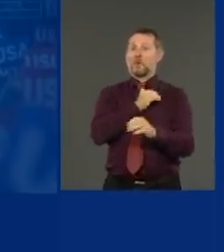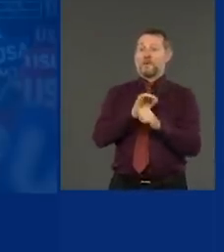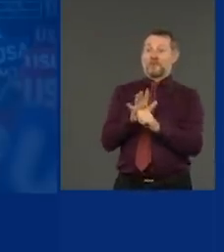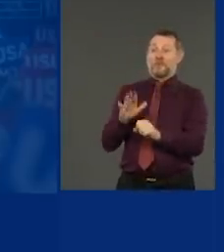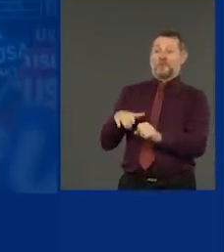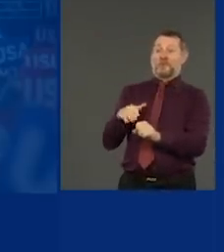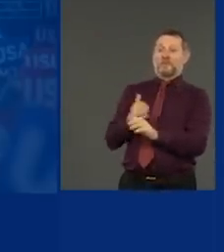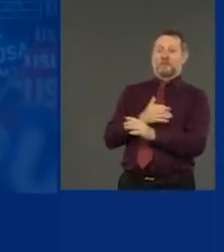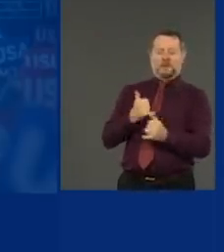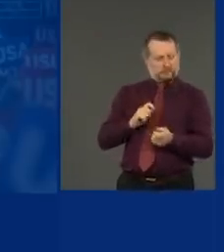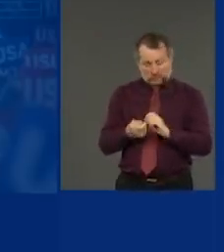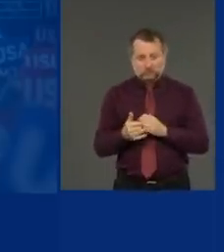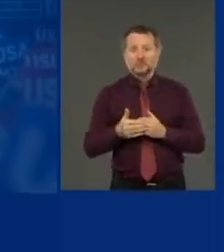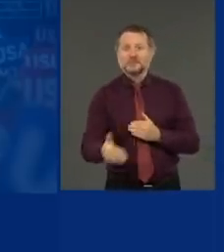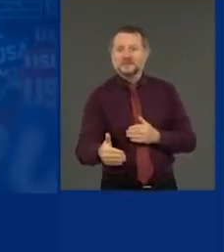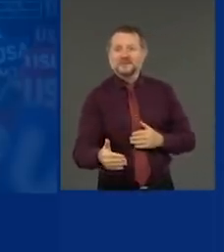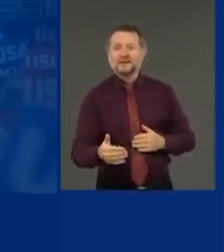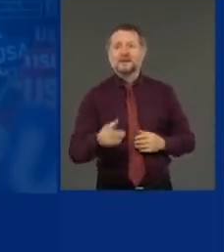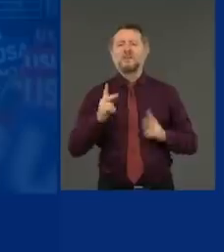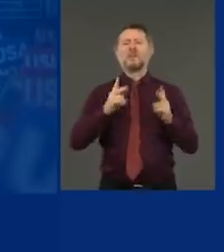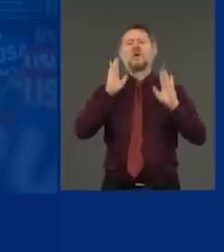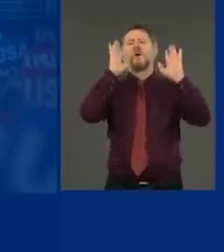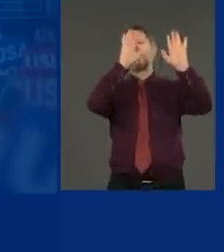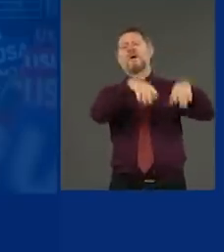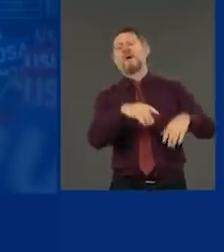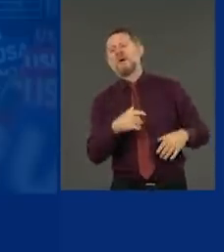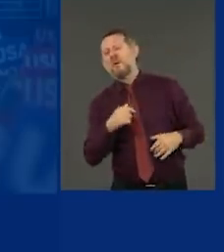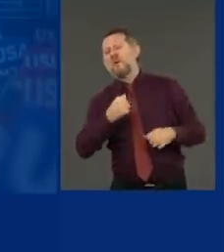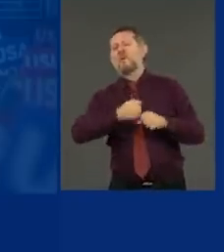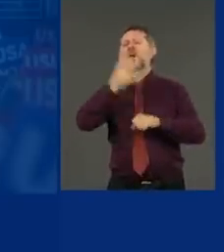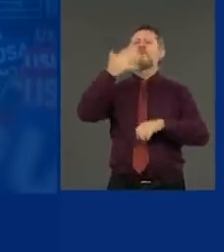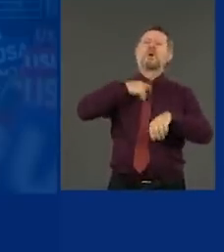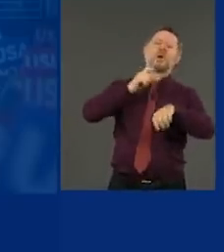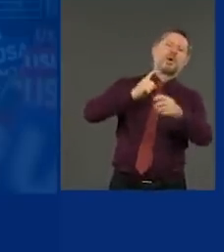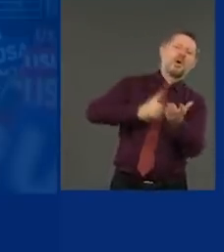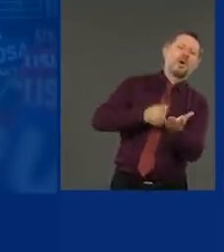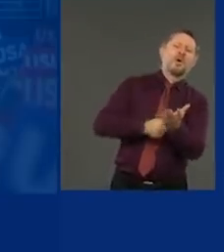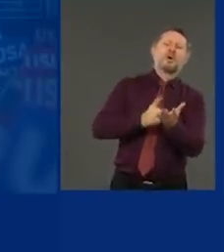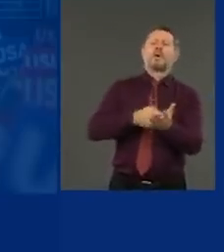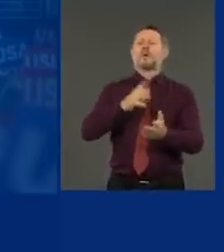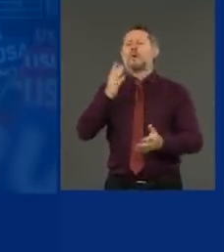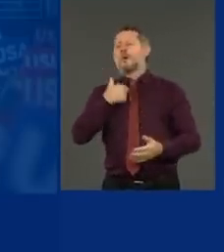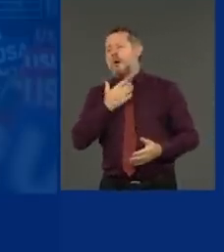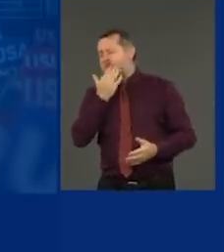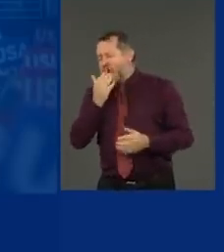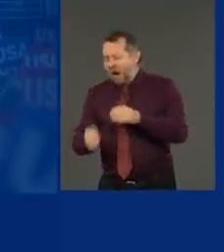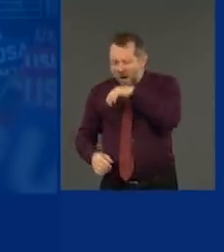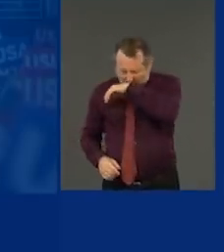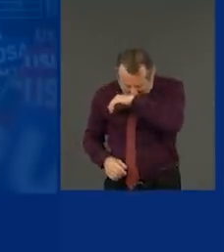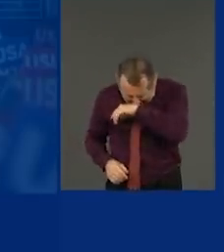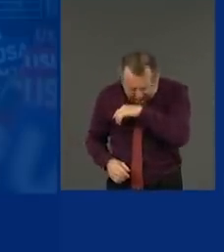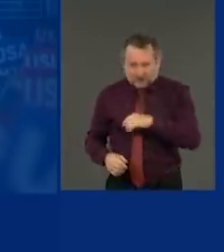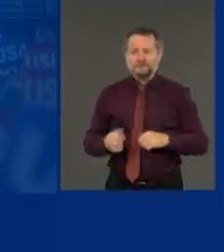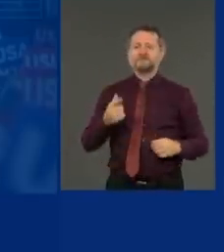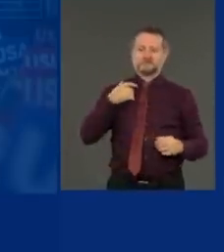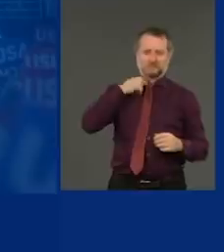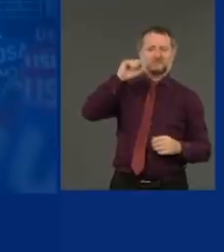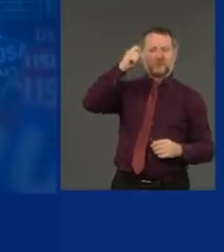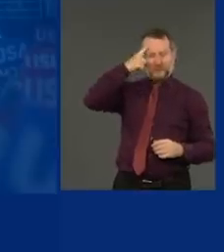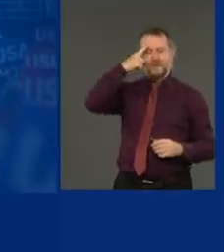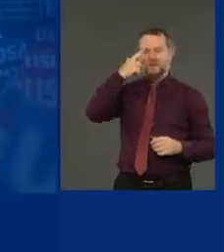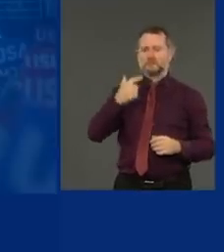It was a waste of time. I'm not political. Government doesn't matter. It all changed.